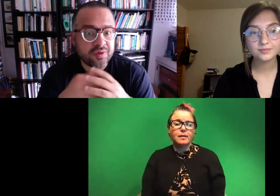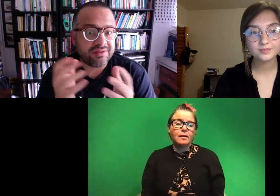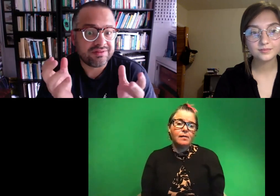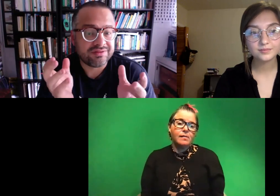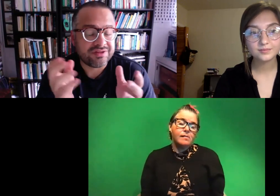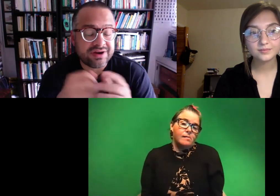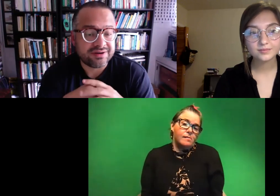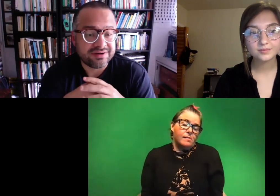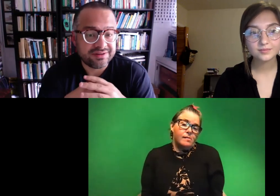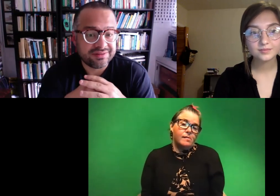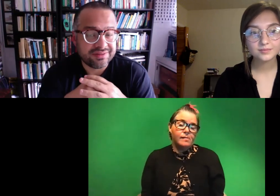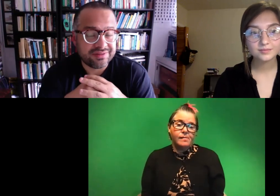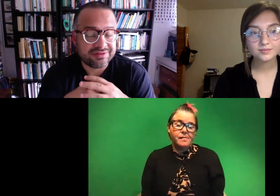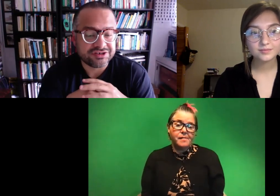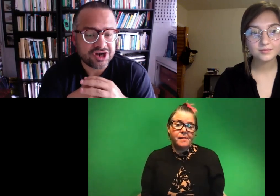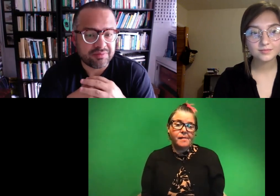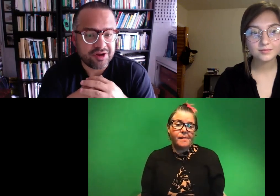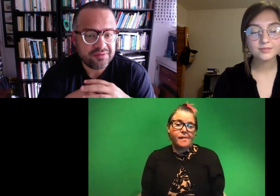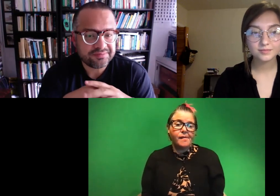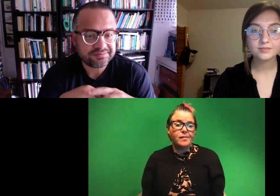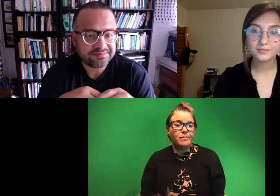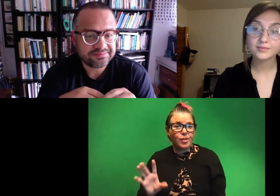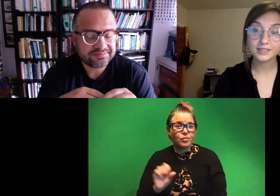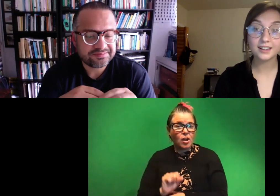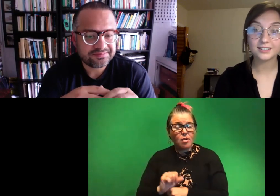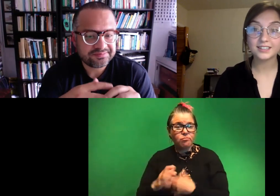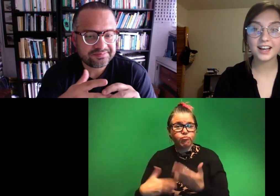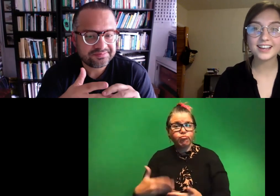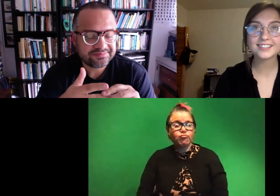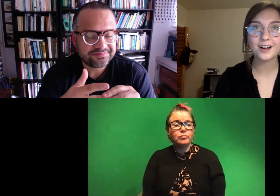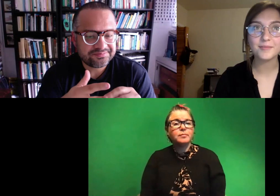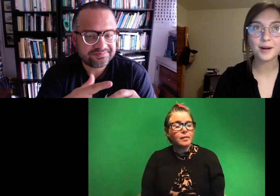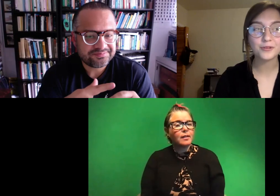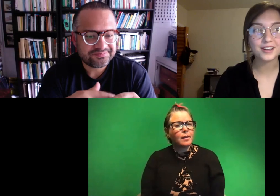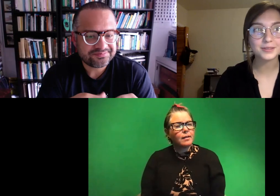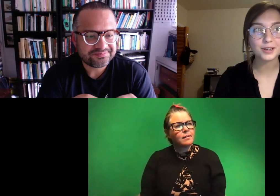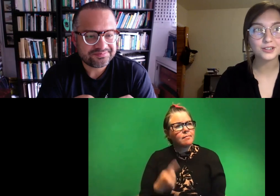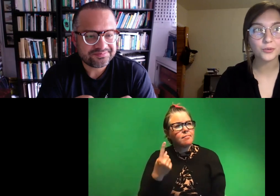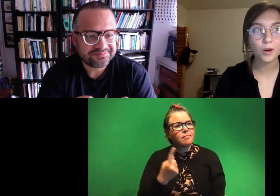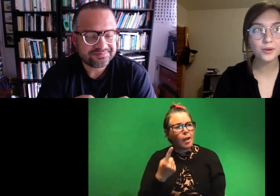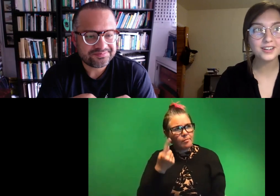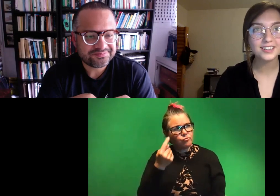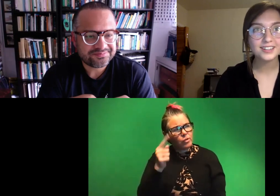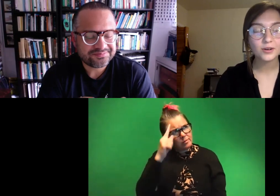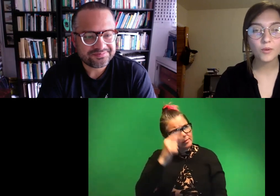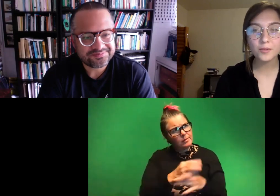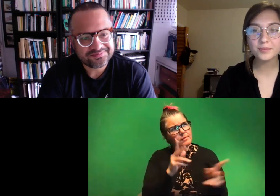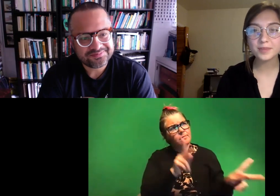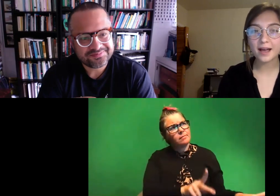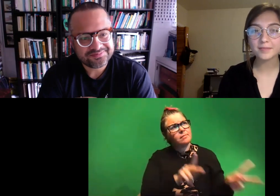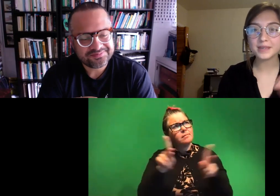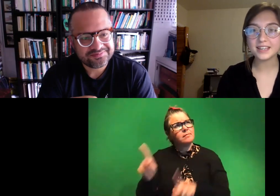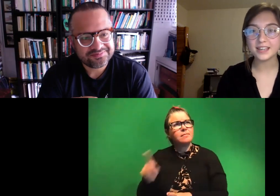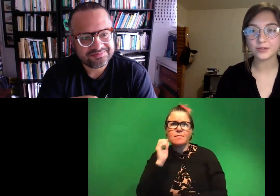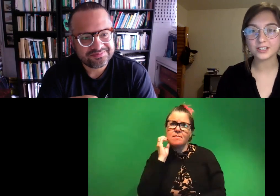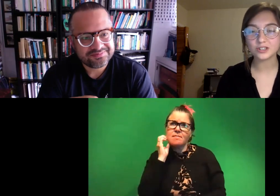and doing their job. No. Yeah. I guess I'm trying to picture what would